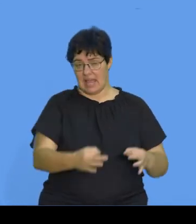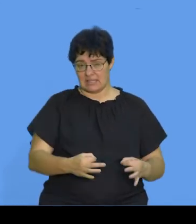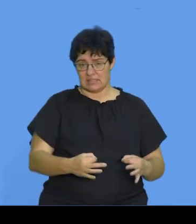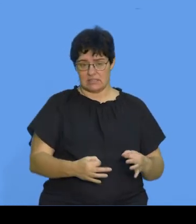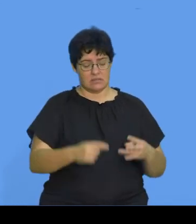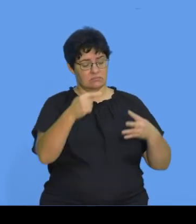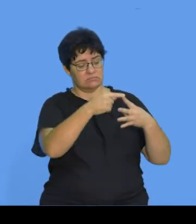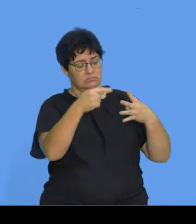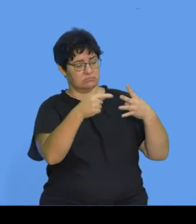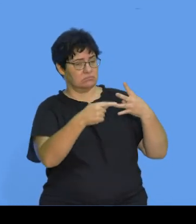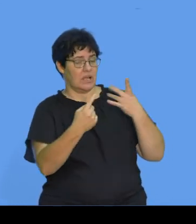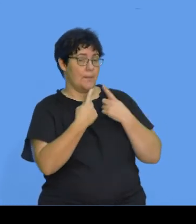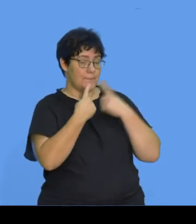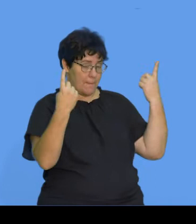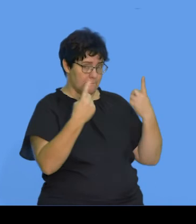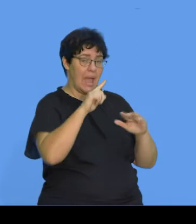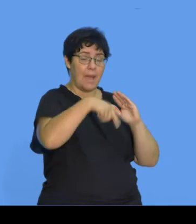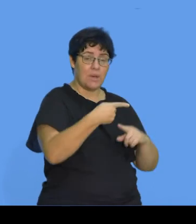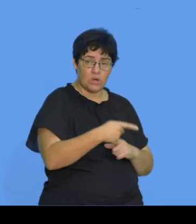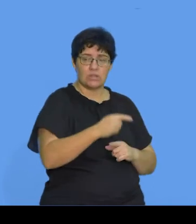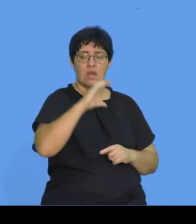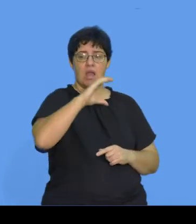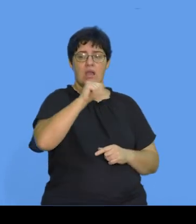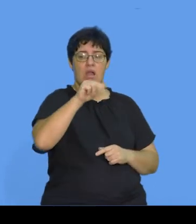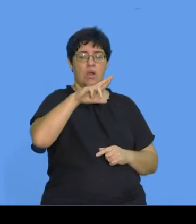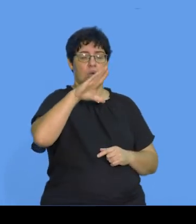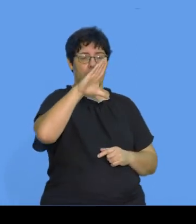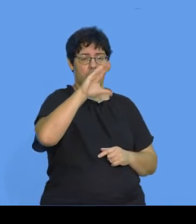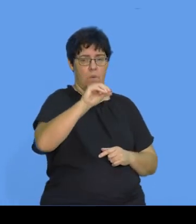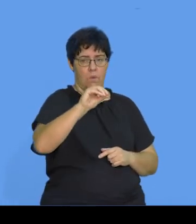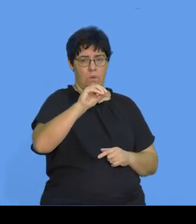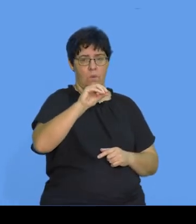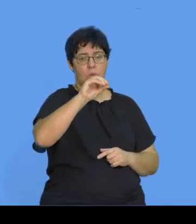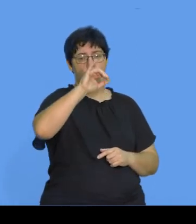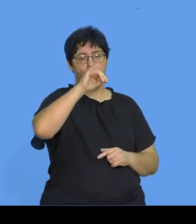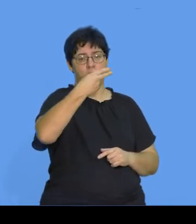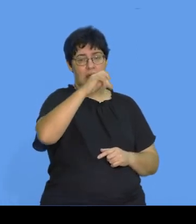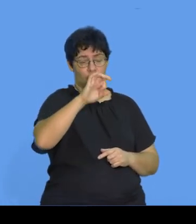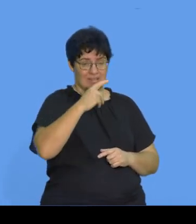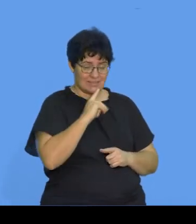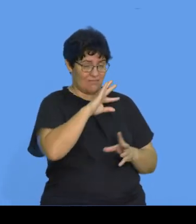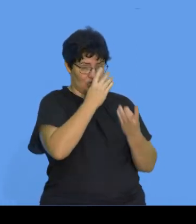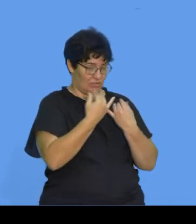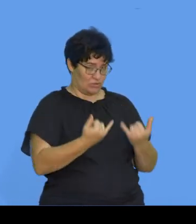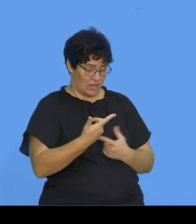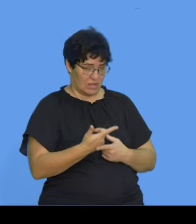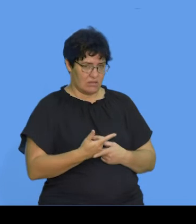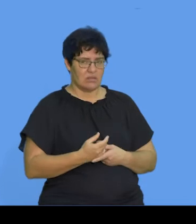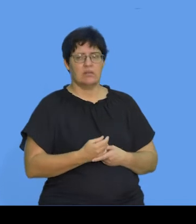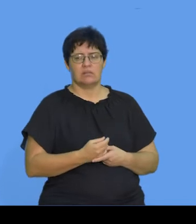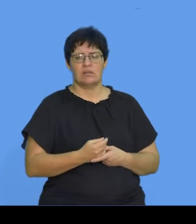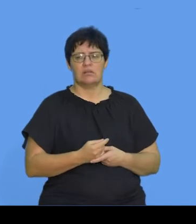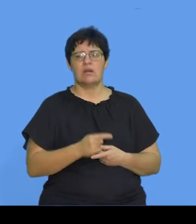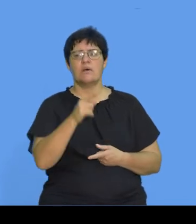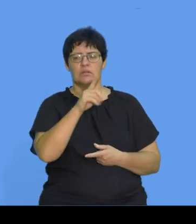the following statements about carbohydrates, so you need to, it's all the stuff that we have today. There are two things